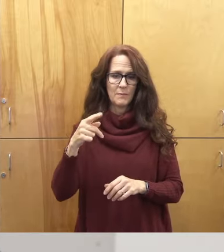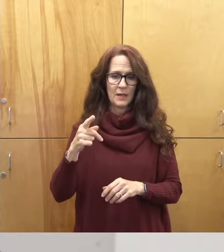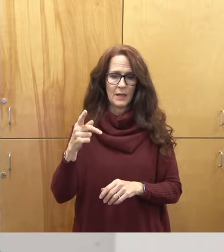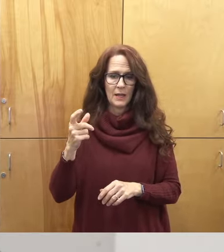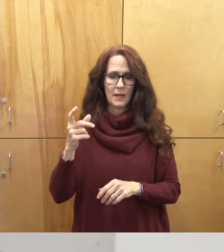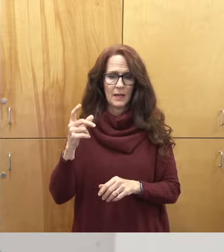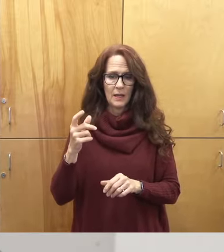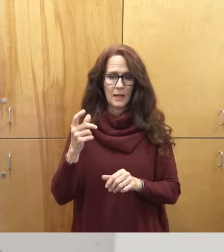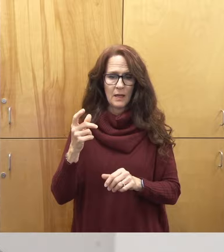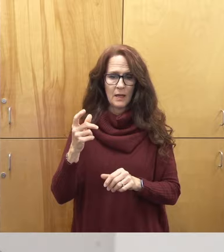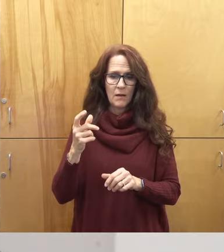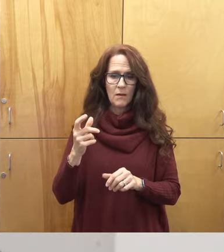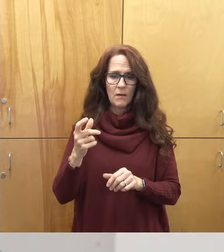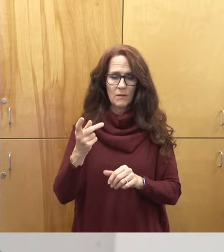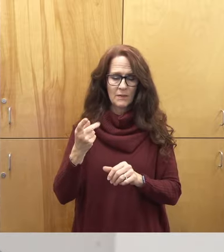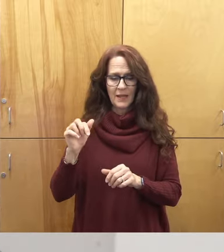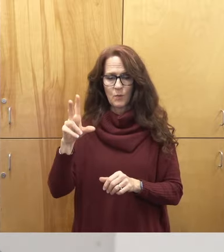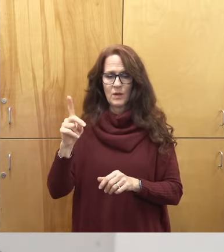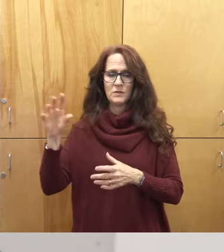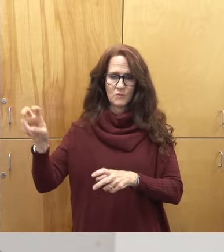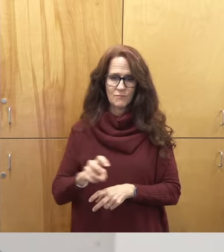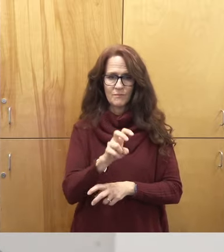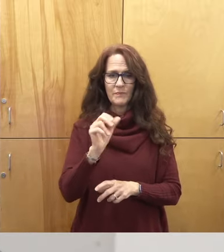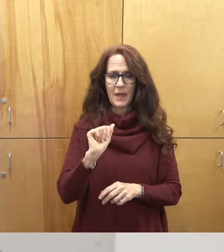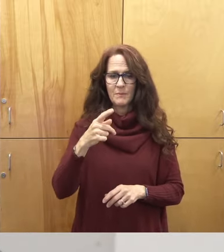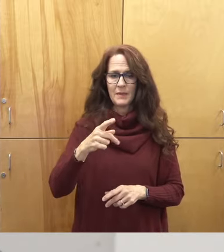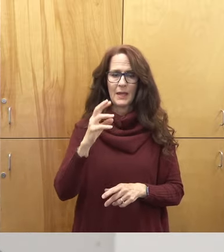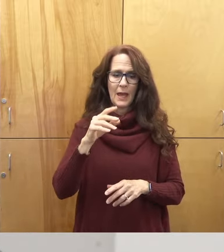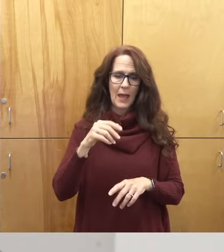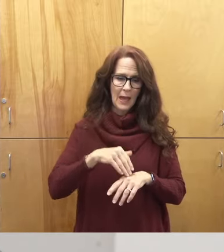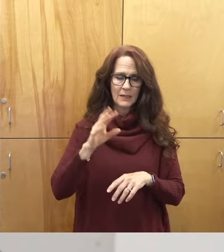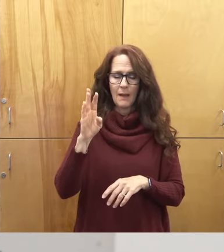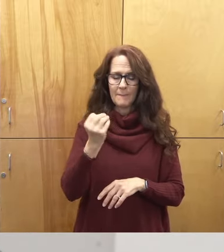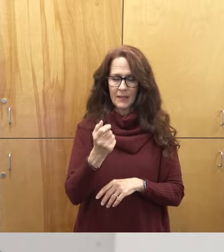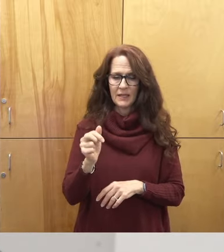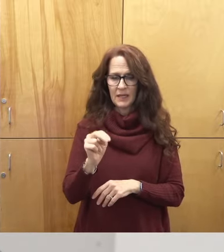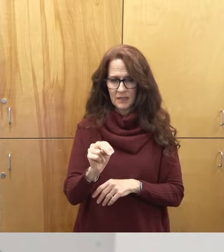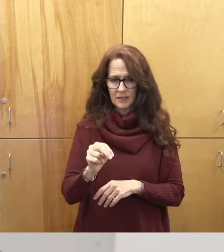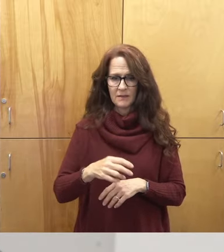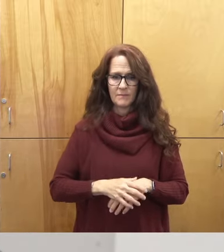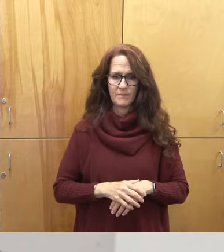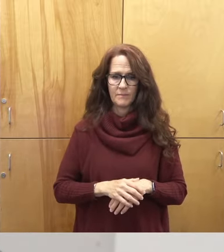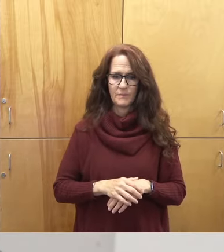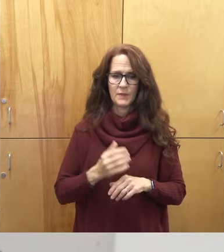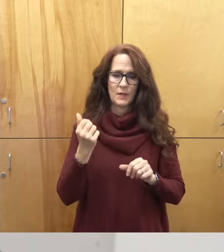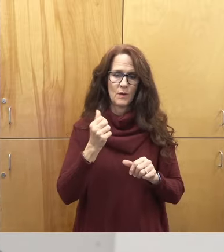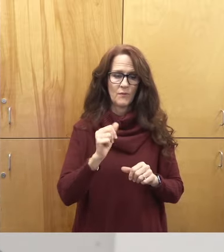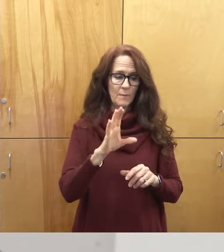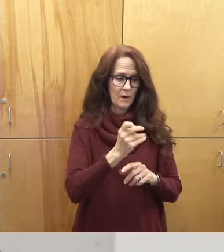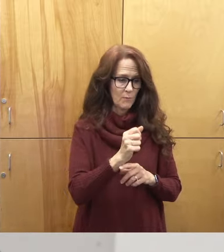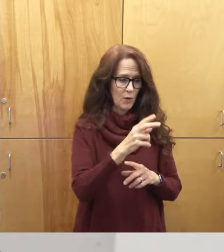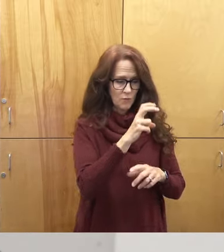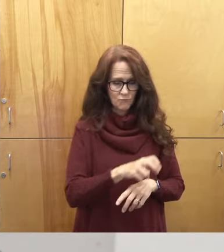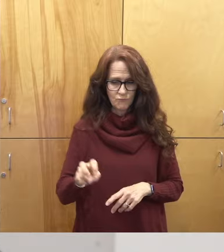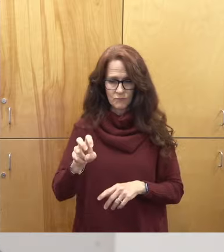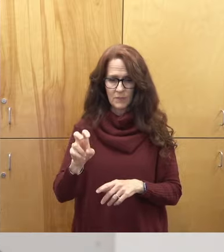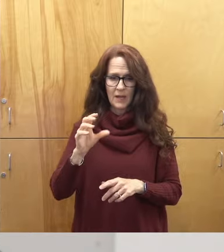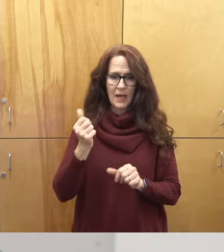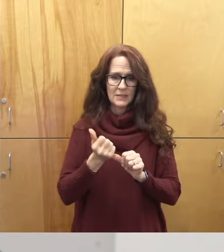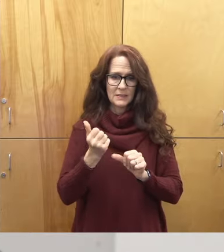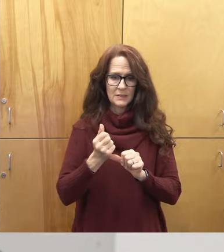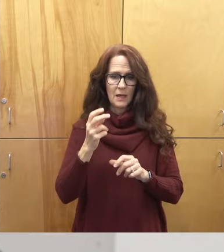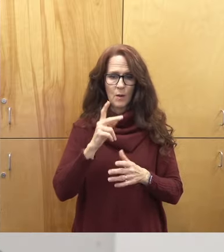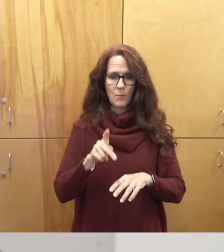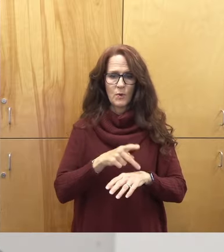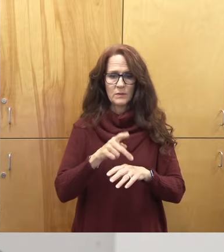at Milliken. Alexandria Moreland, program facilitator at Cabrillo to assistant principal Milliken. Samson